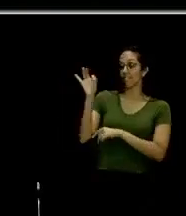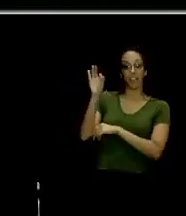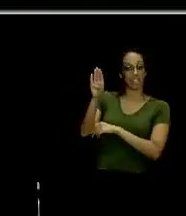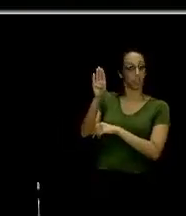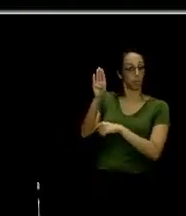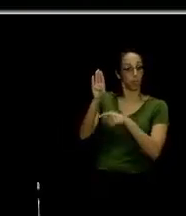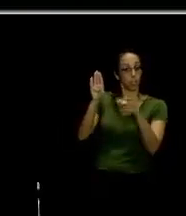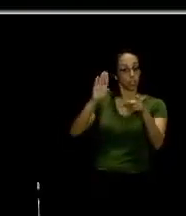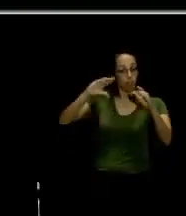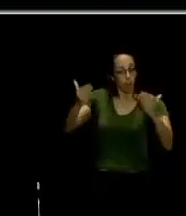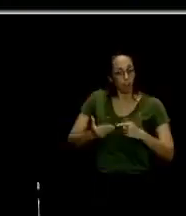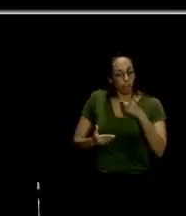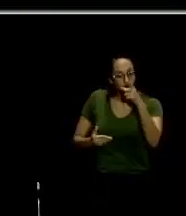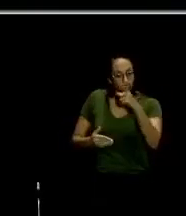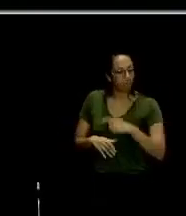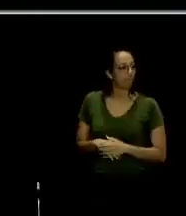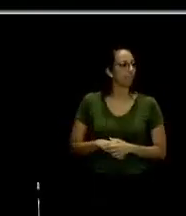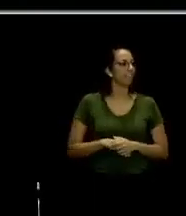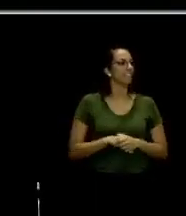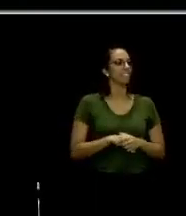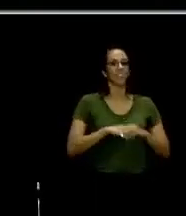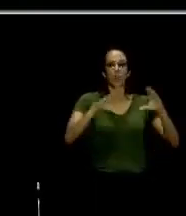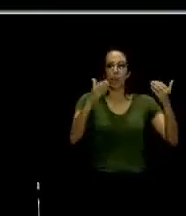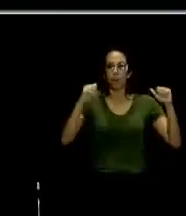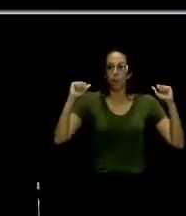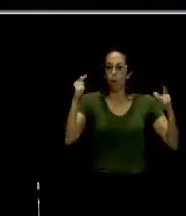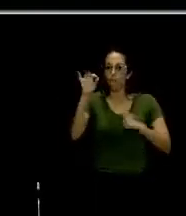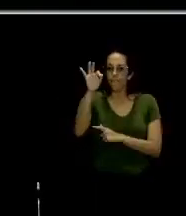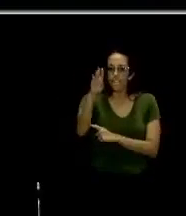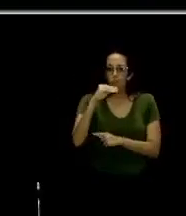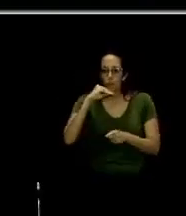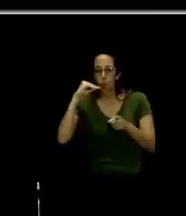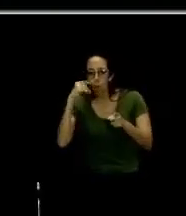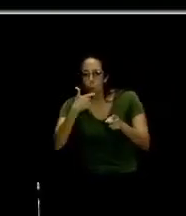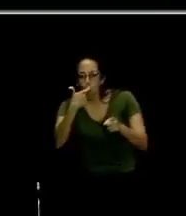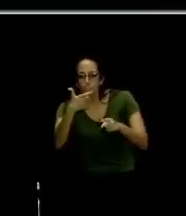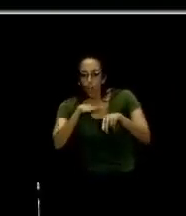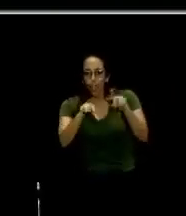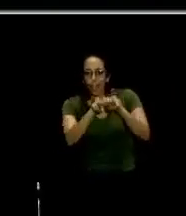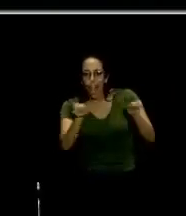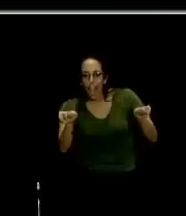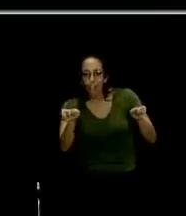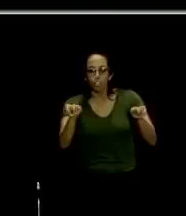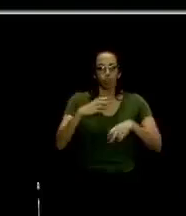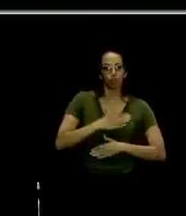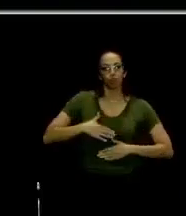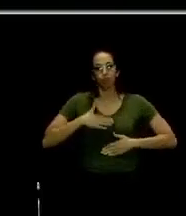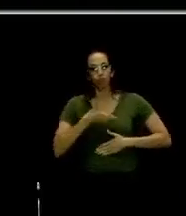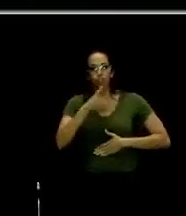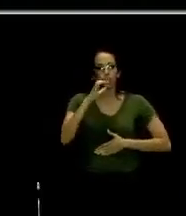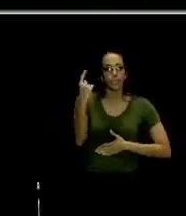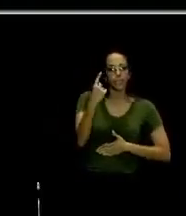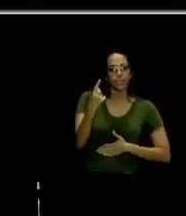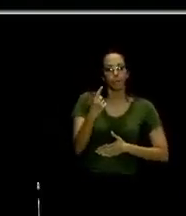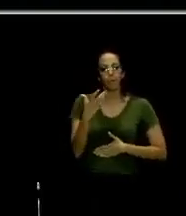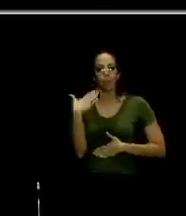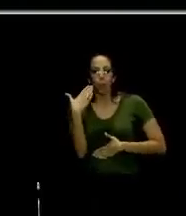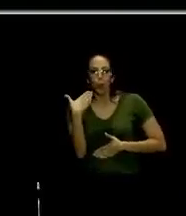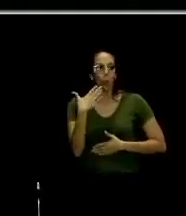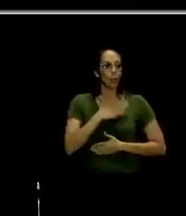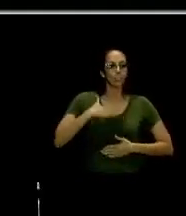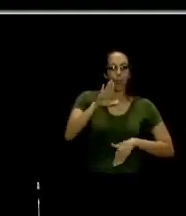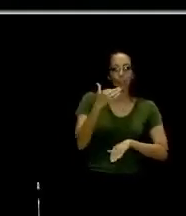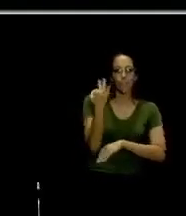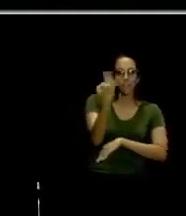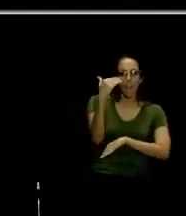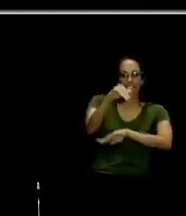Facebook. So welcome, all of you are at home on the couch, drinking a nice cool drink or something. Enjoy your Friday